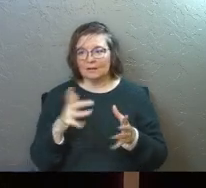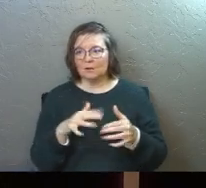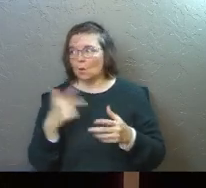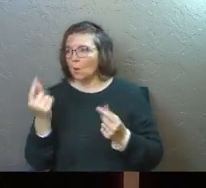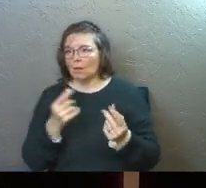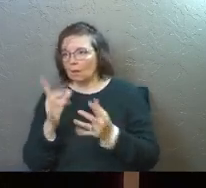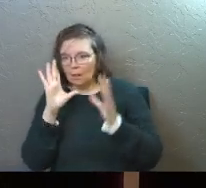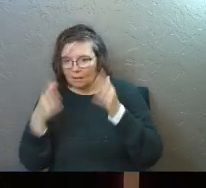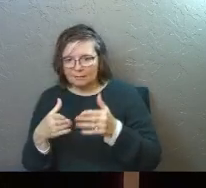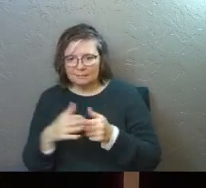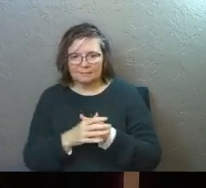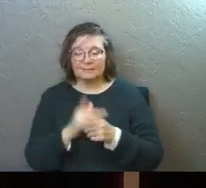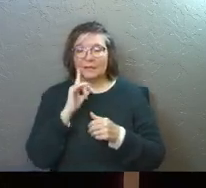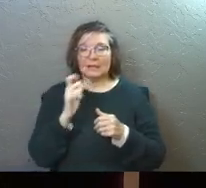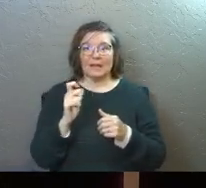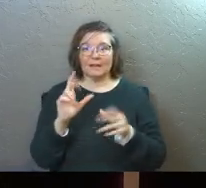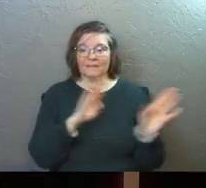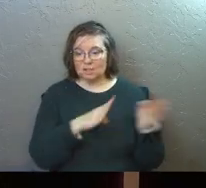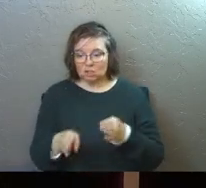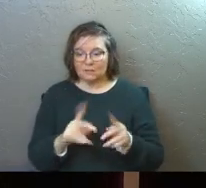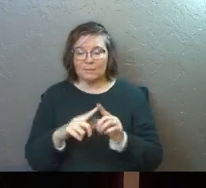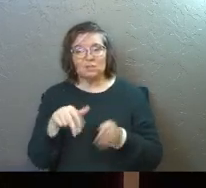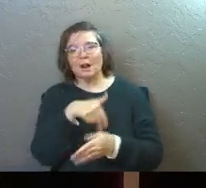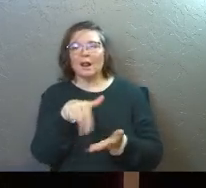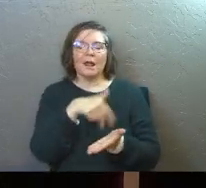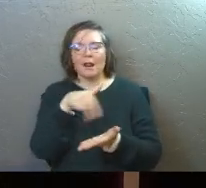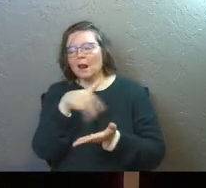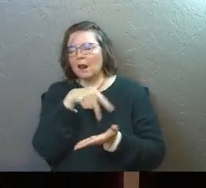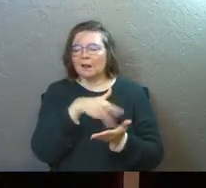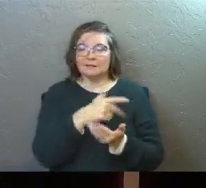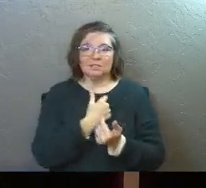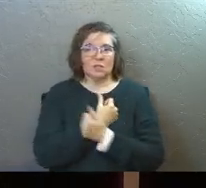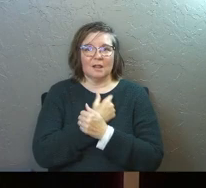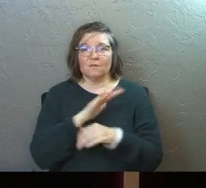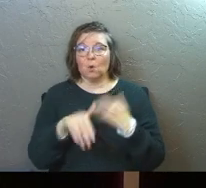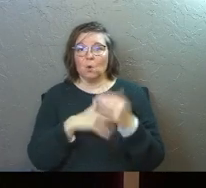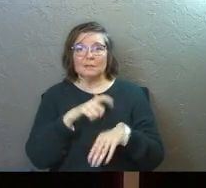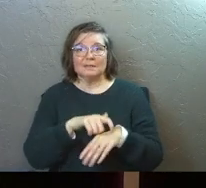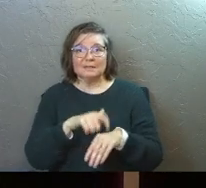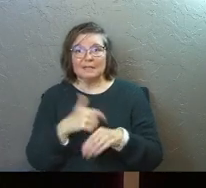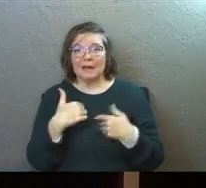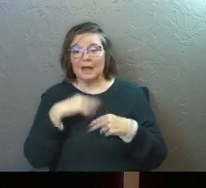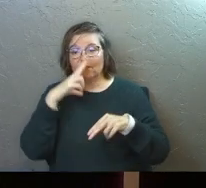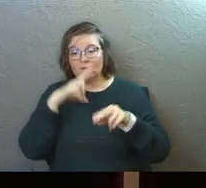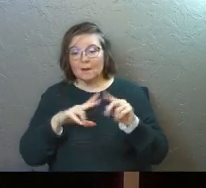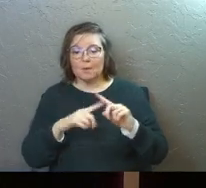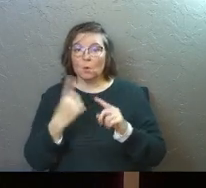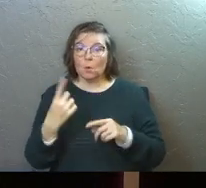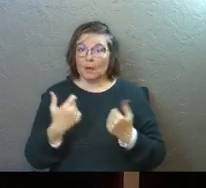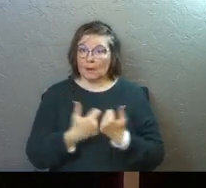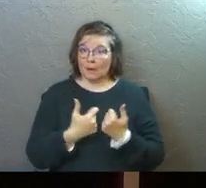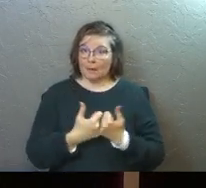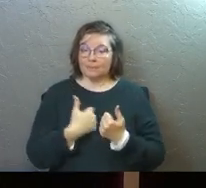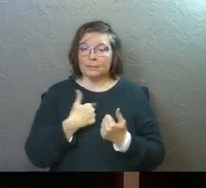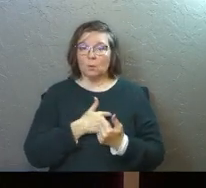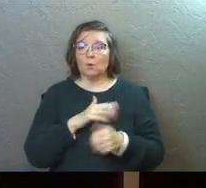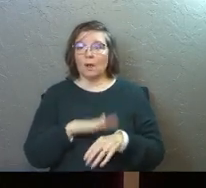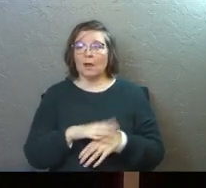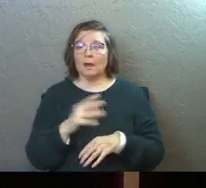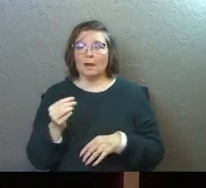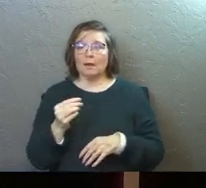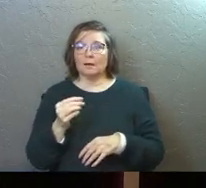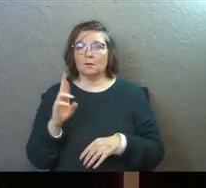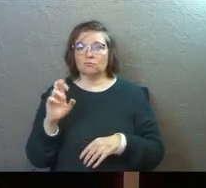coming. She's like, let's go. You know what I mean? It's just like a fast shift, but she just danced and having a good time. She ended up loving the whole season and had fun. But there was one game that we were at,